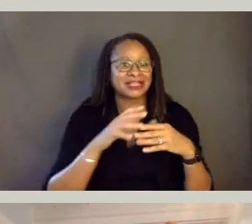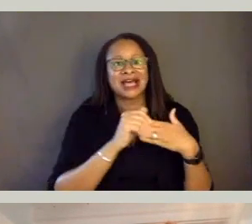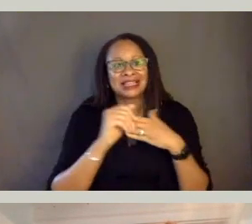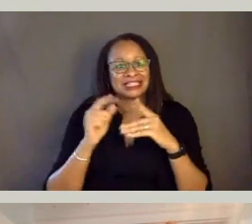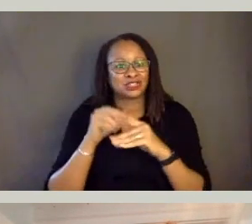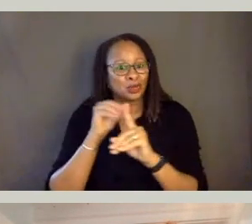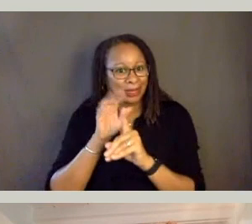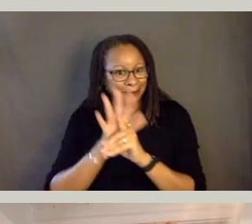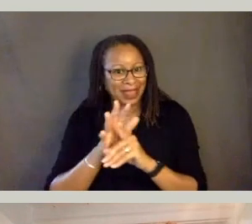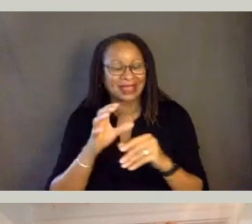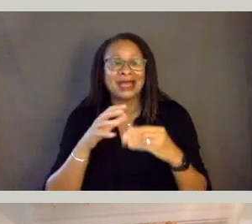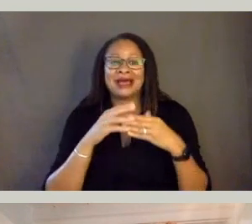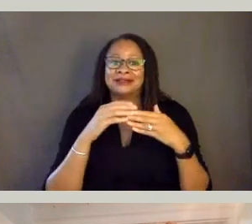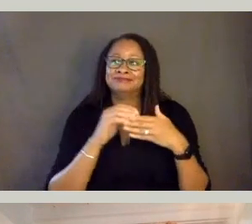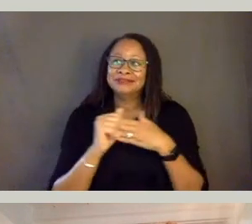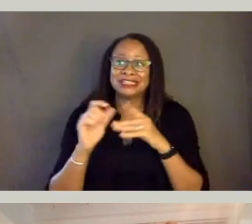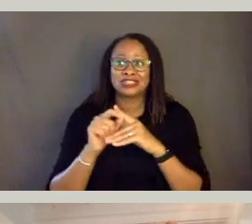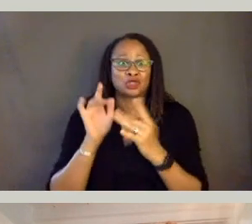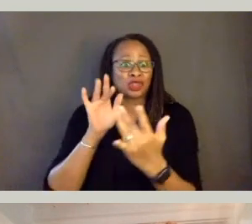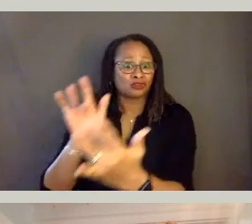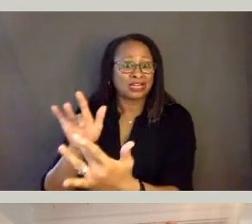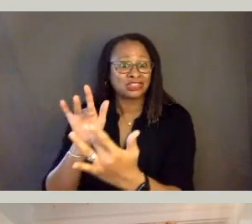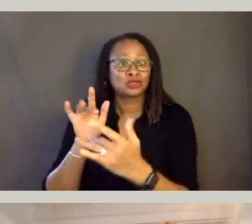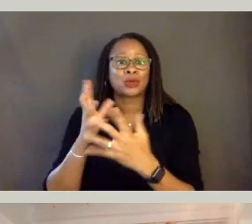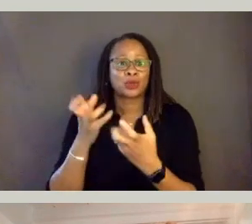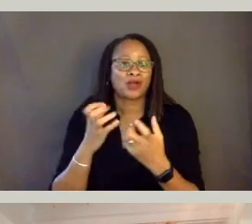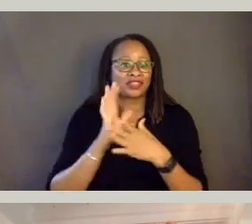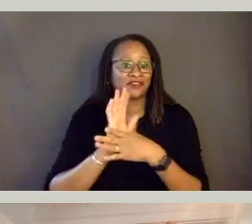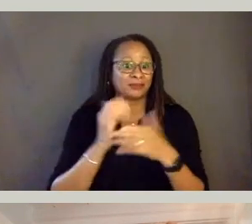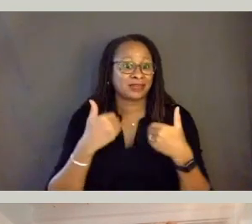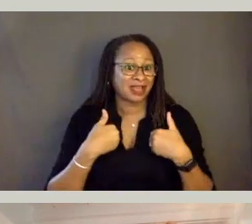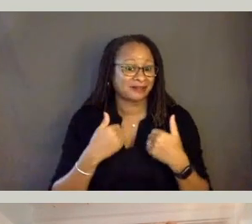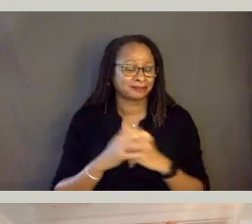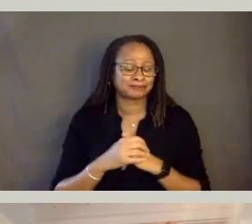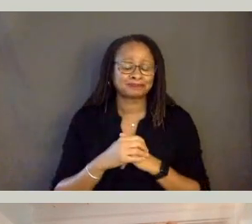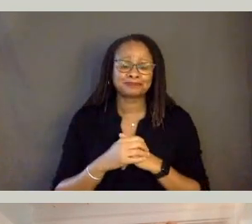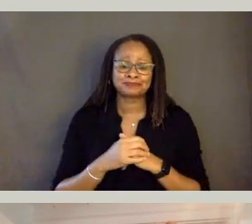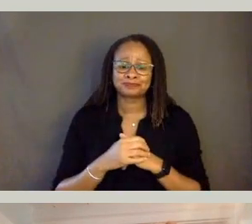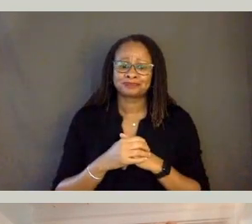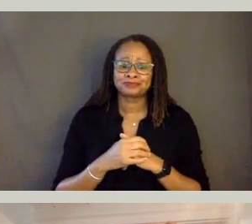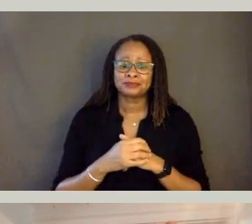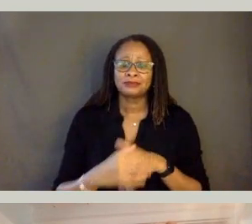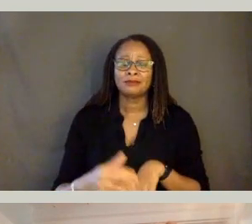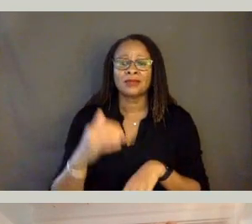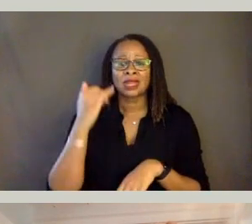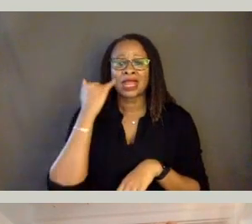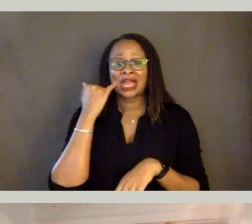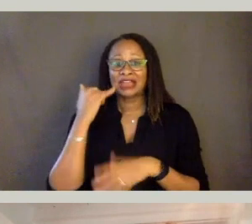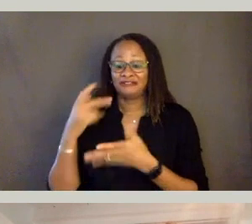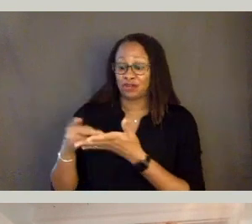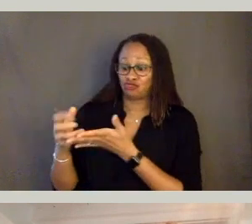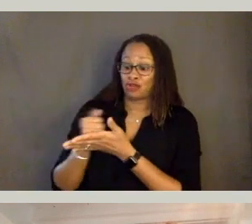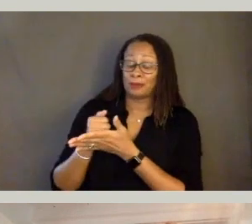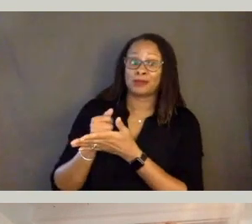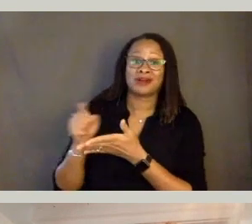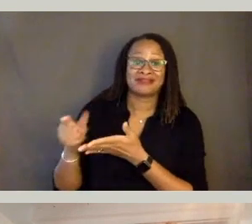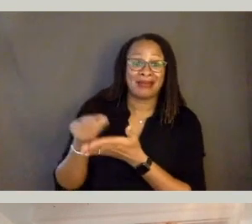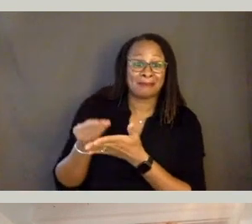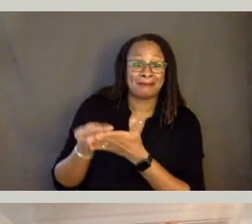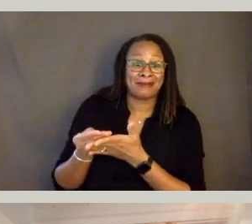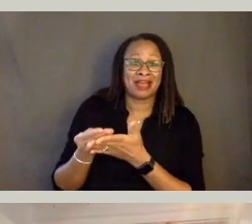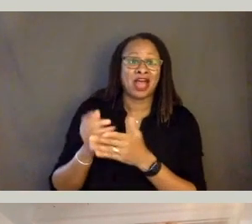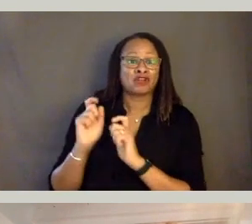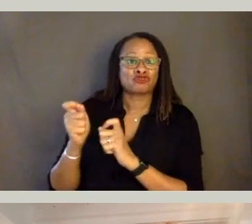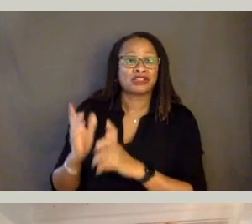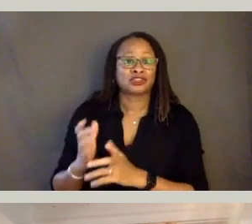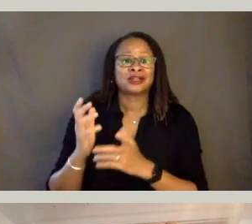films to have. And another possibility, if recoupable grantors will consider sitting